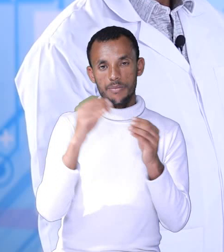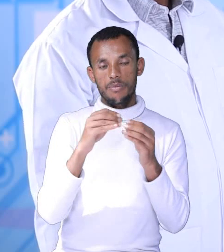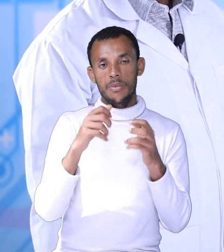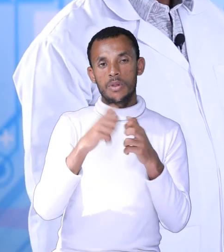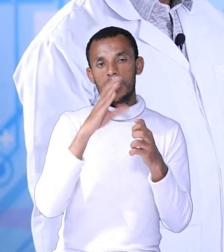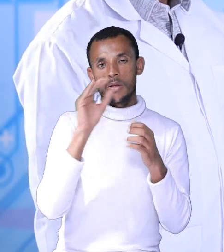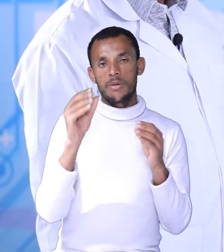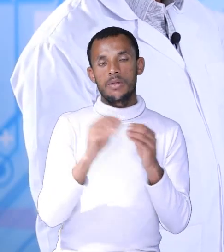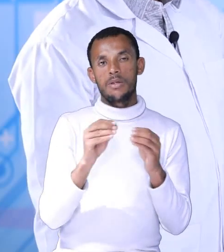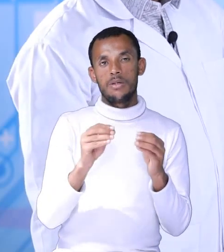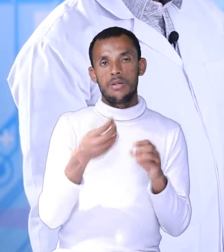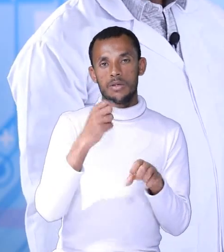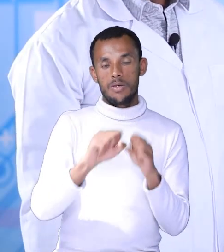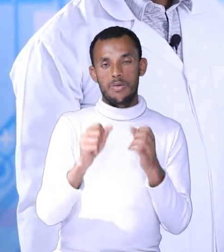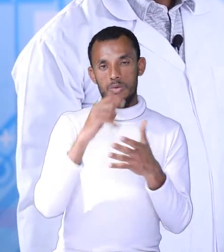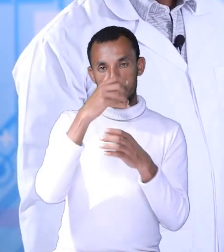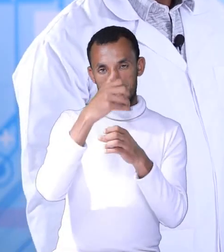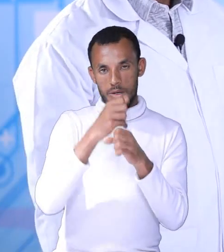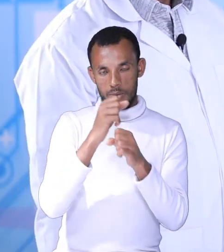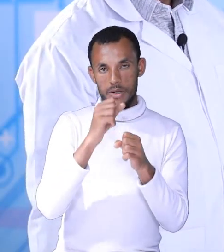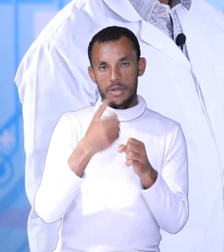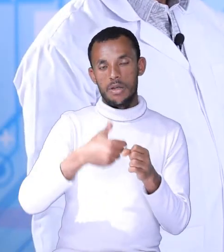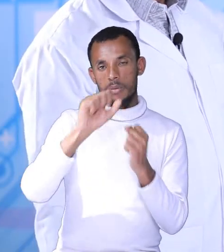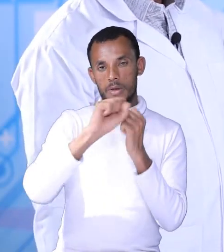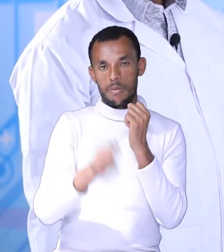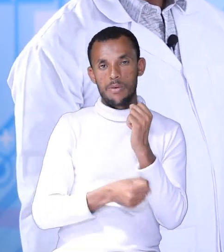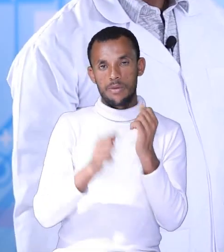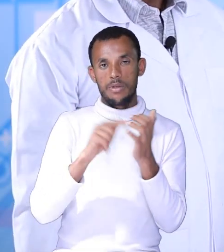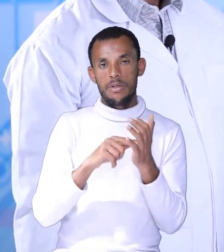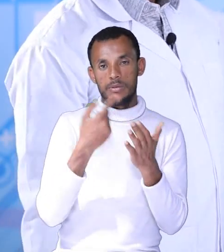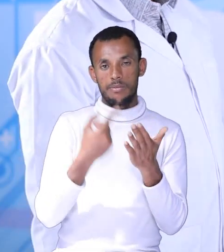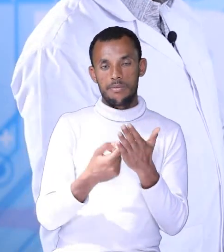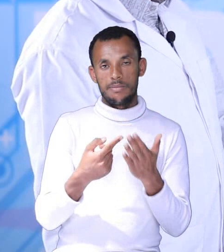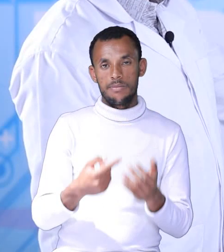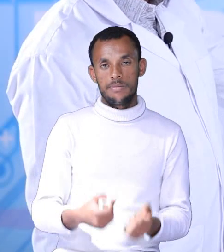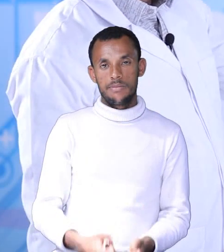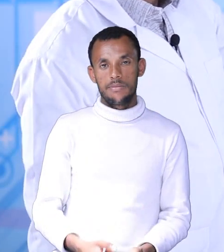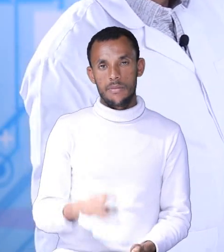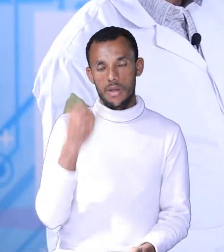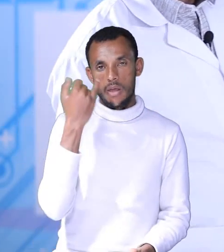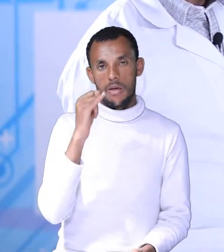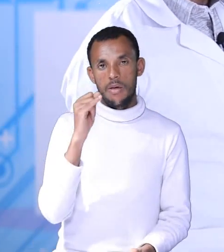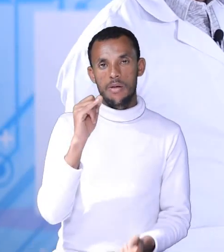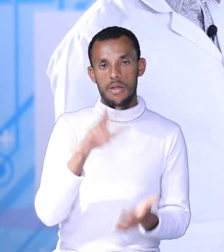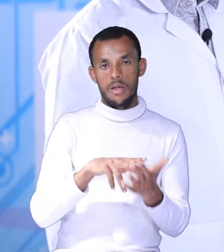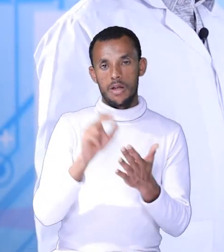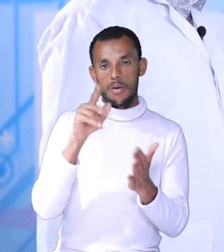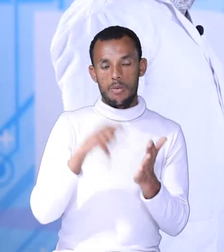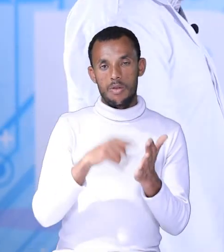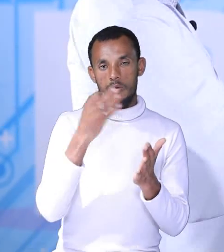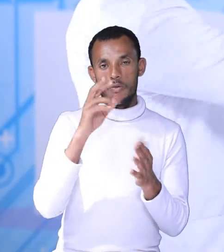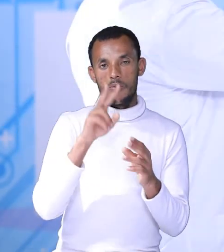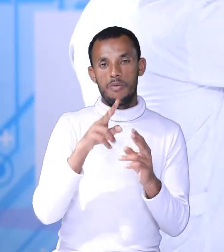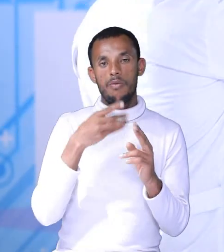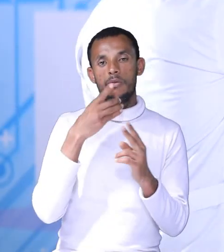so on. So to summarize the basic point, let's see this one. If the initial point of a